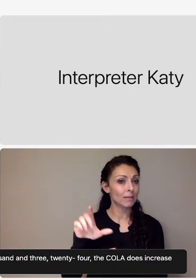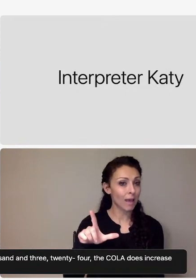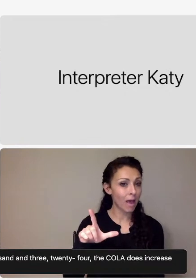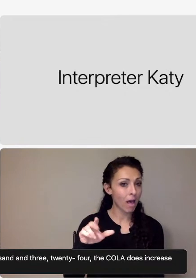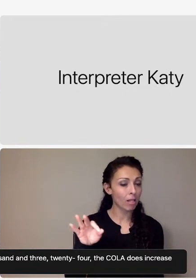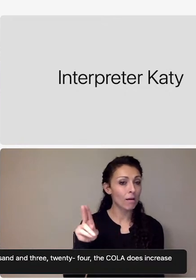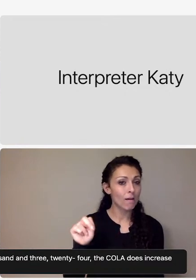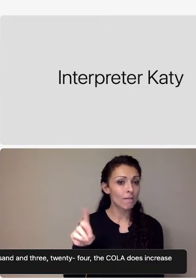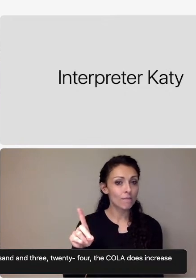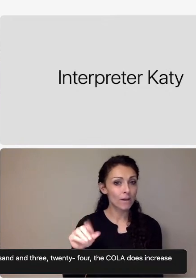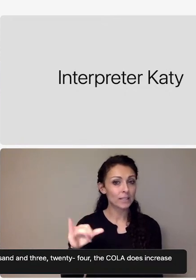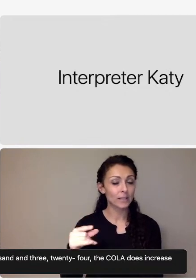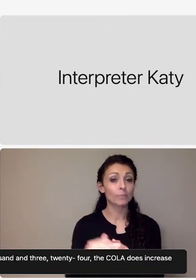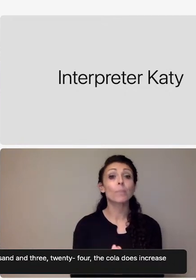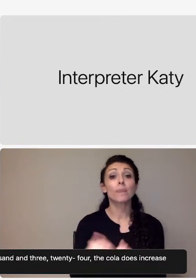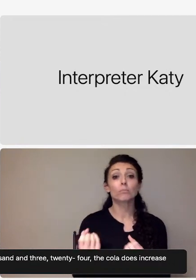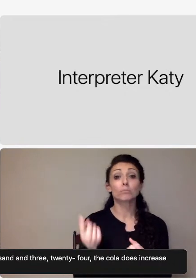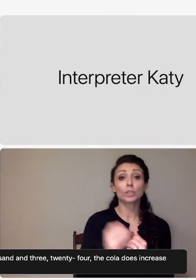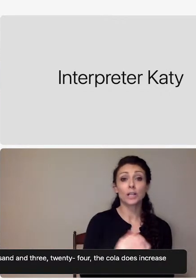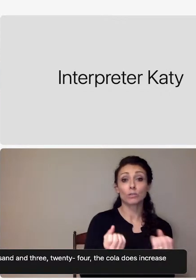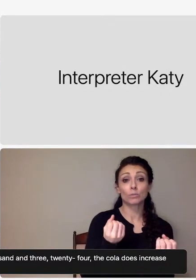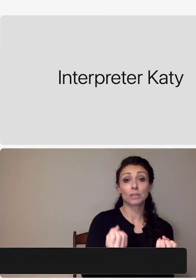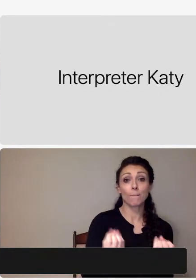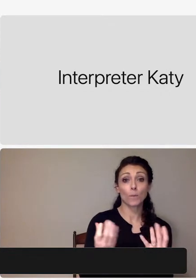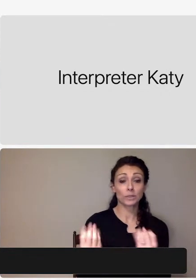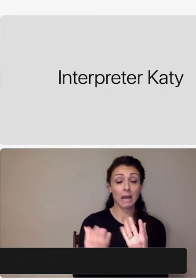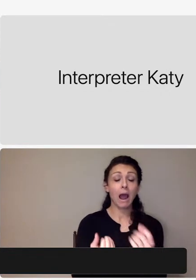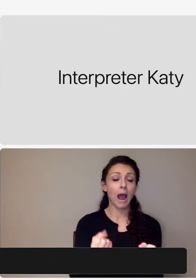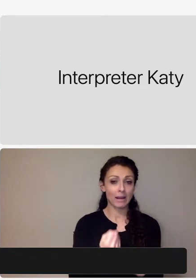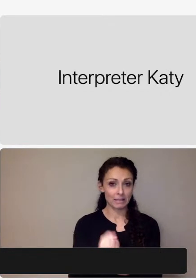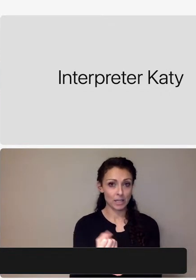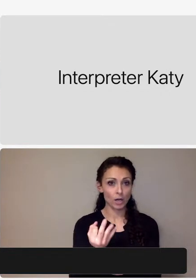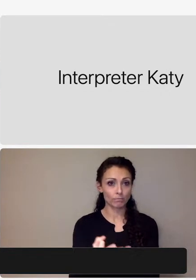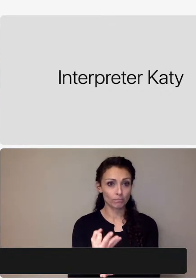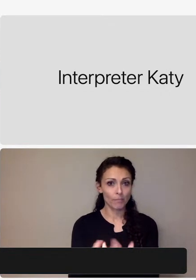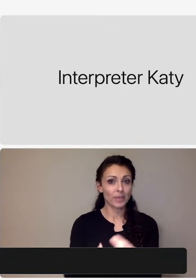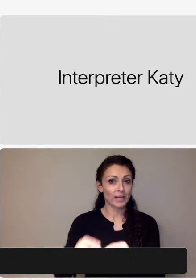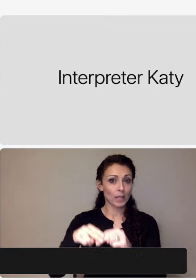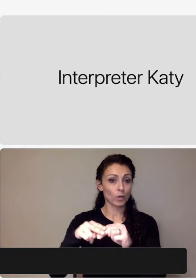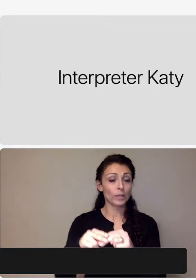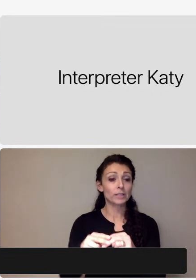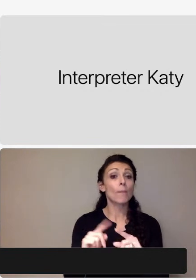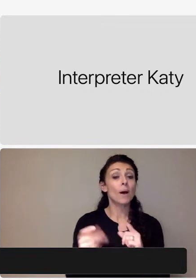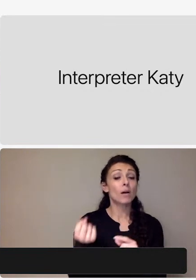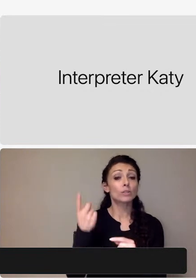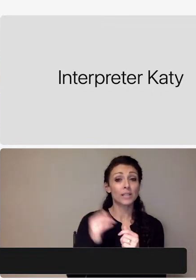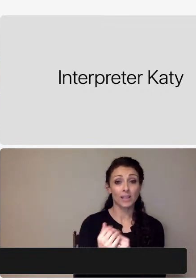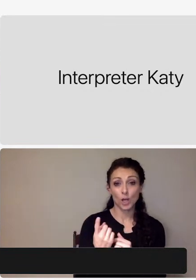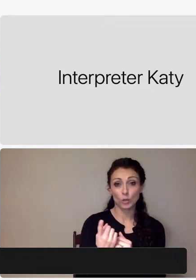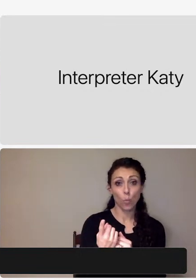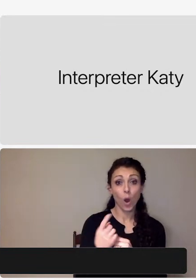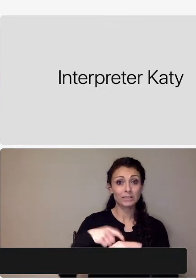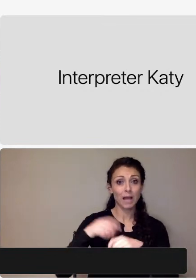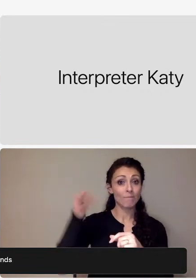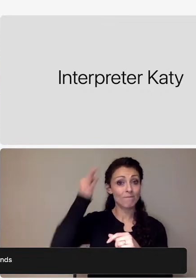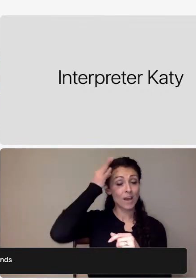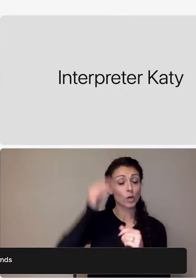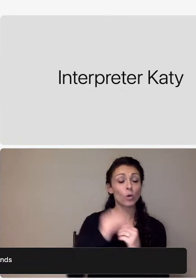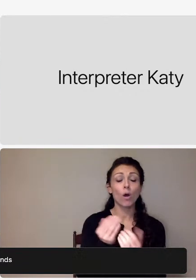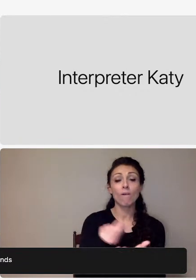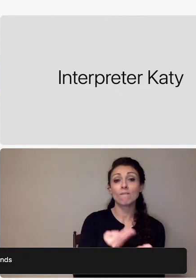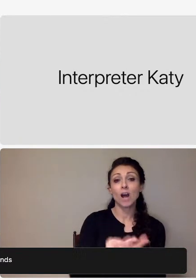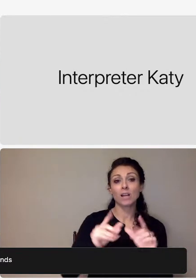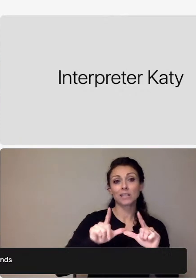the multi-year also shows a decrease in federal revenue due to the expiration of one-time federal funds in